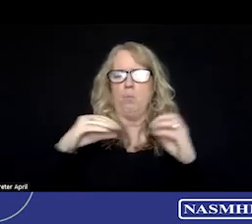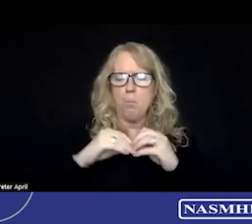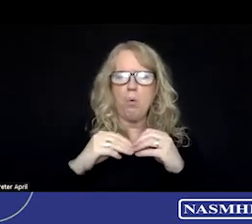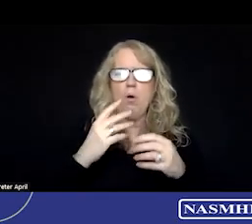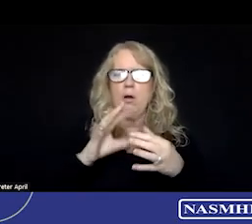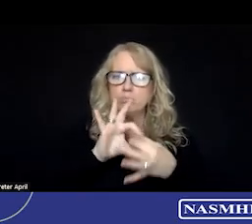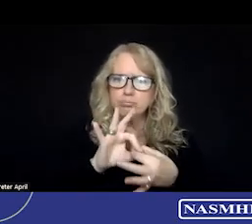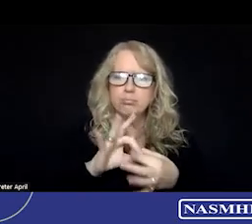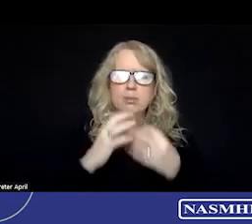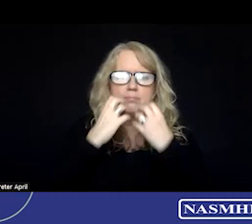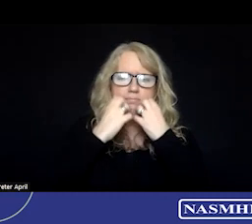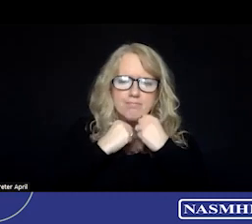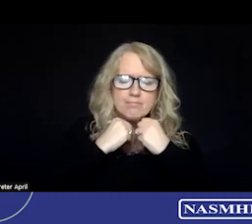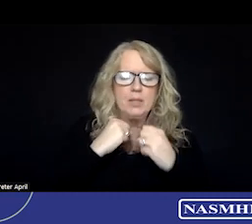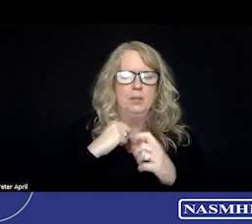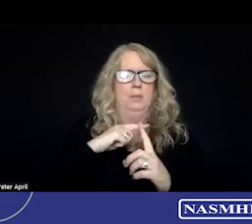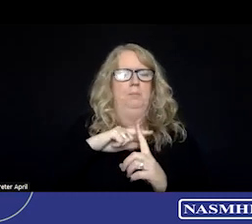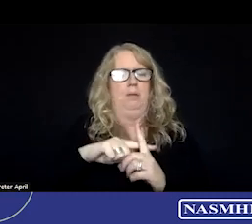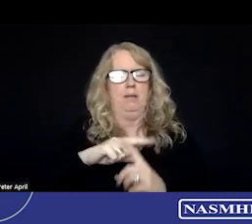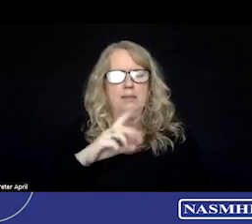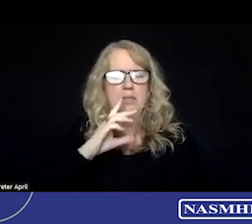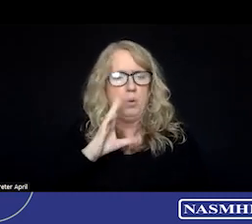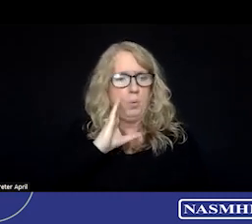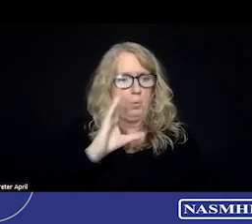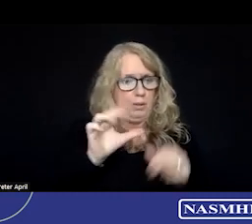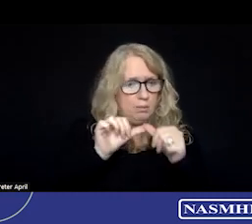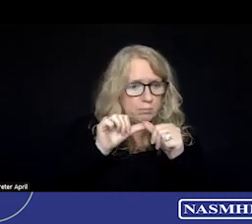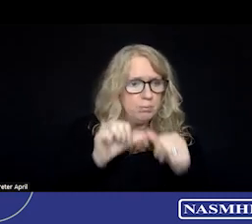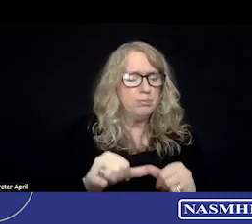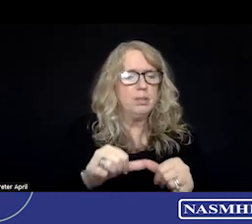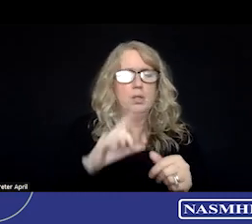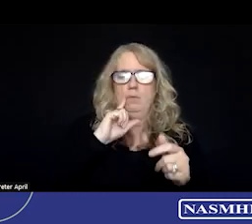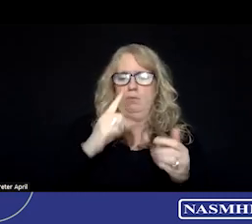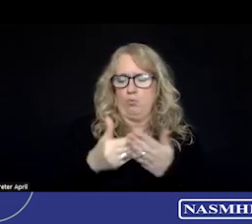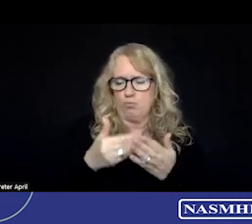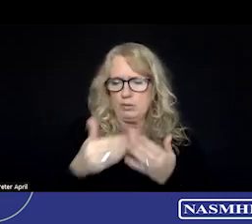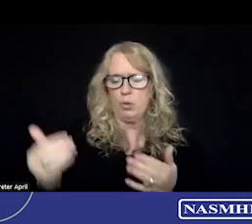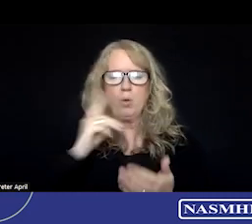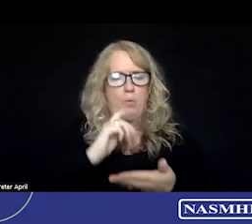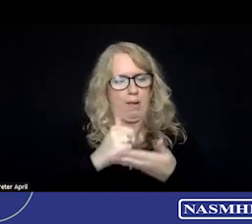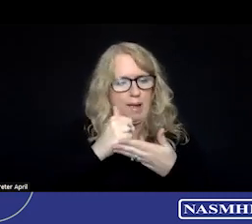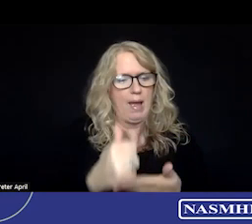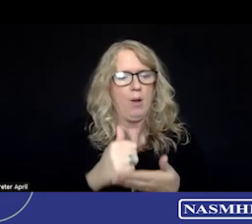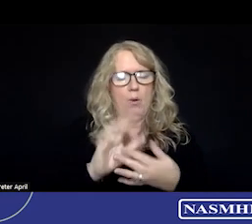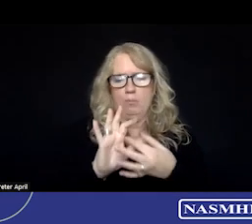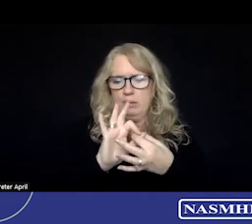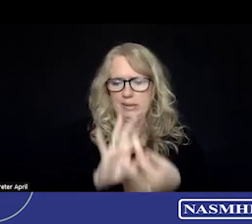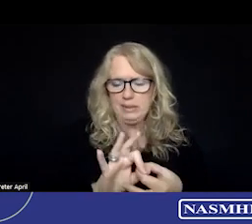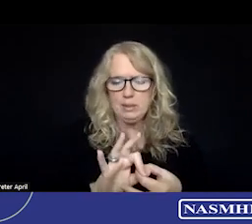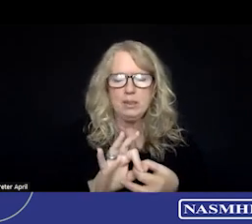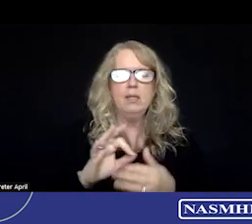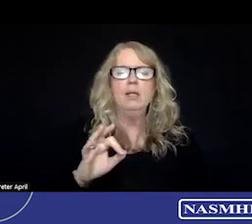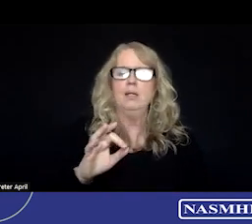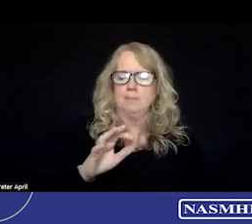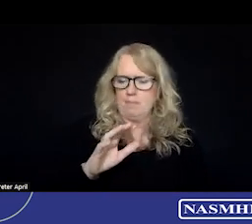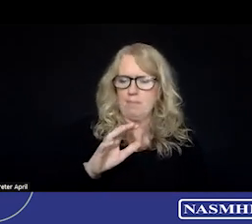for. It can also help them either stay linked with resources or help link them with resources. And